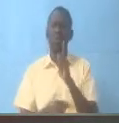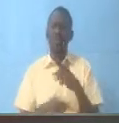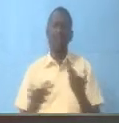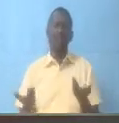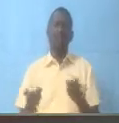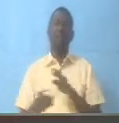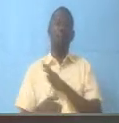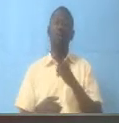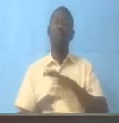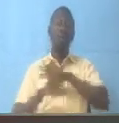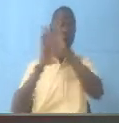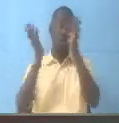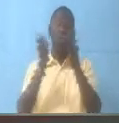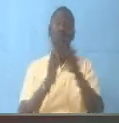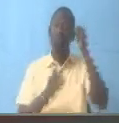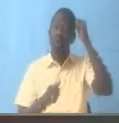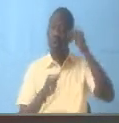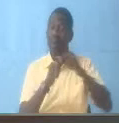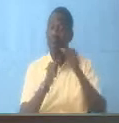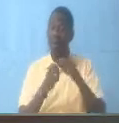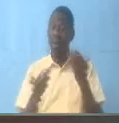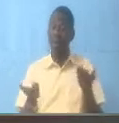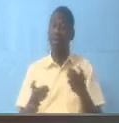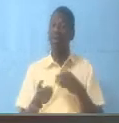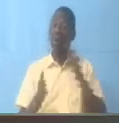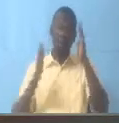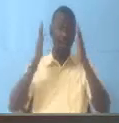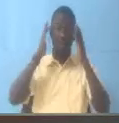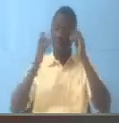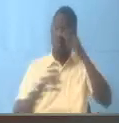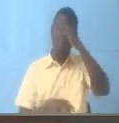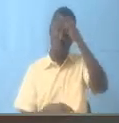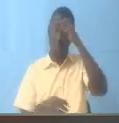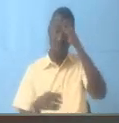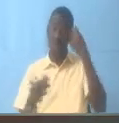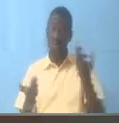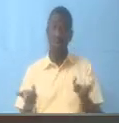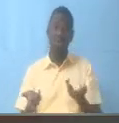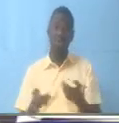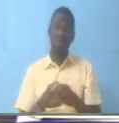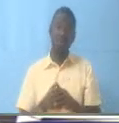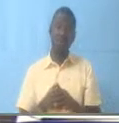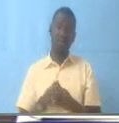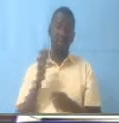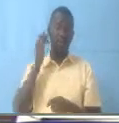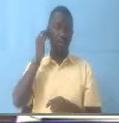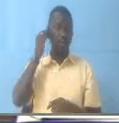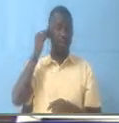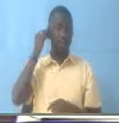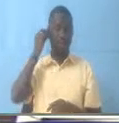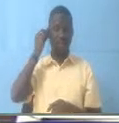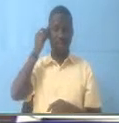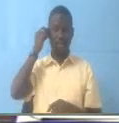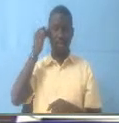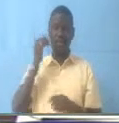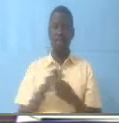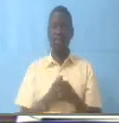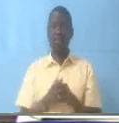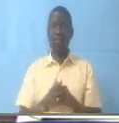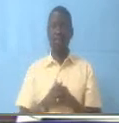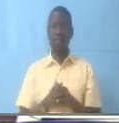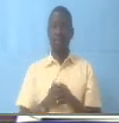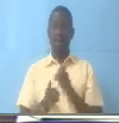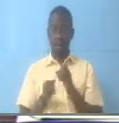mun a fàttaliku yaa ngi nekk ci xaajo yi di dem ak ñëw di éeg ak a wàcc ndax mun nga maa fàttali yooyu. I'll tell you just after the